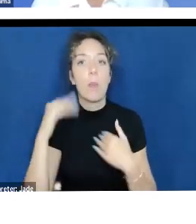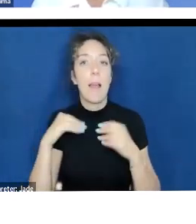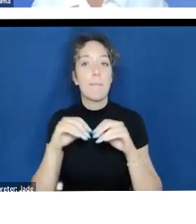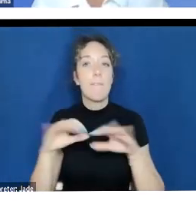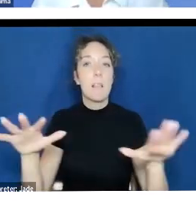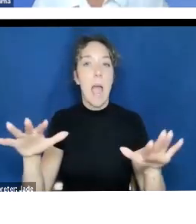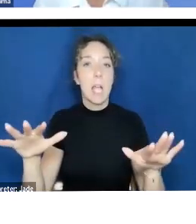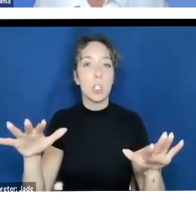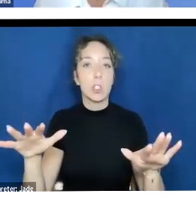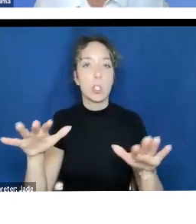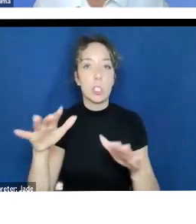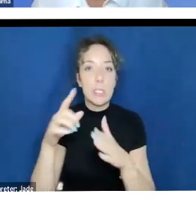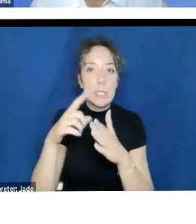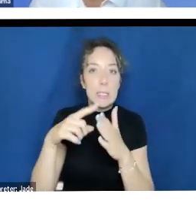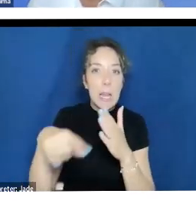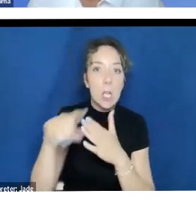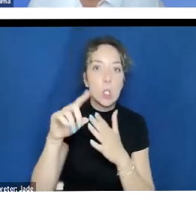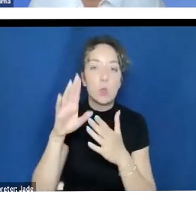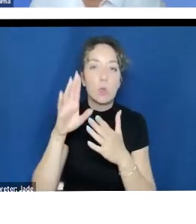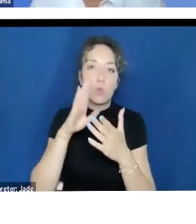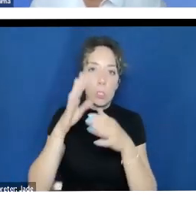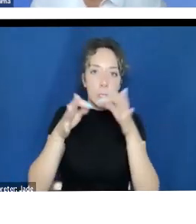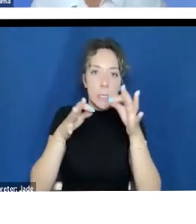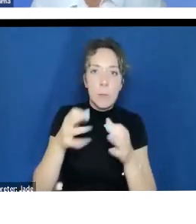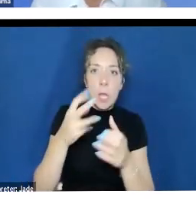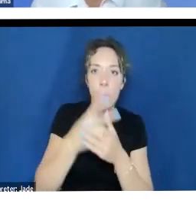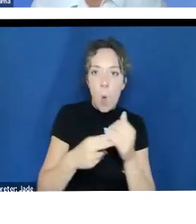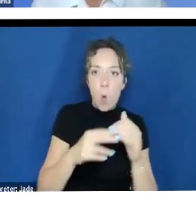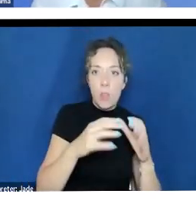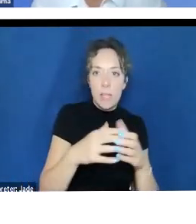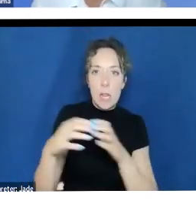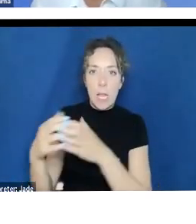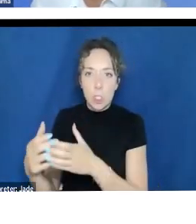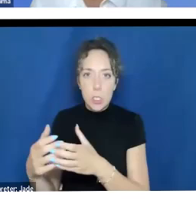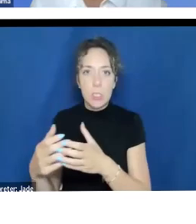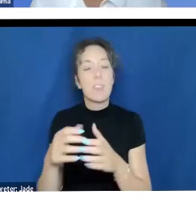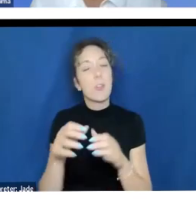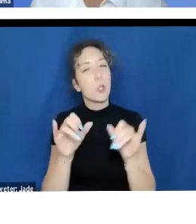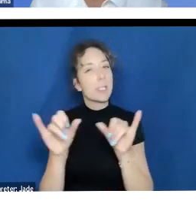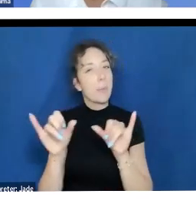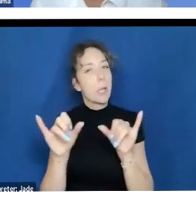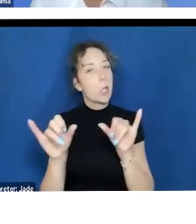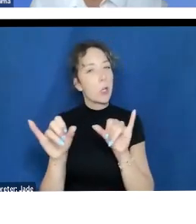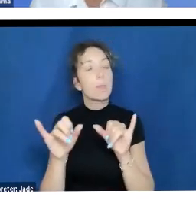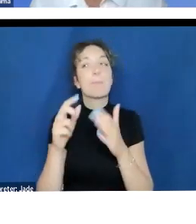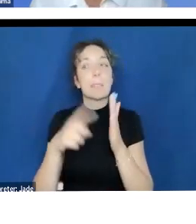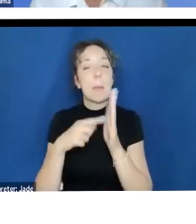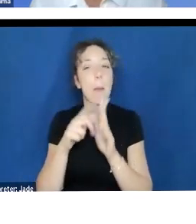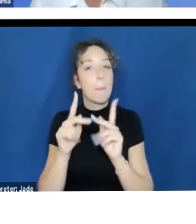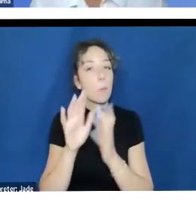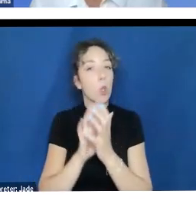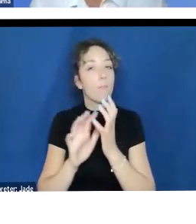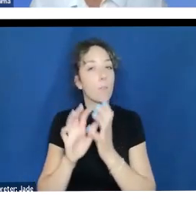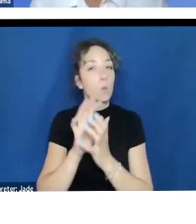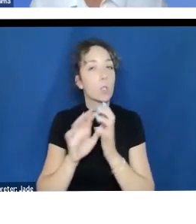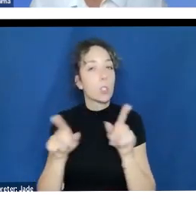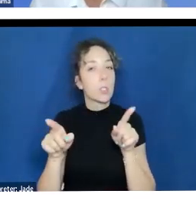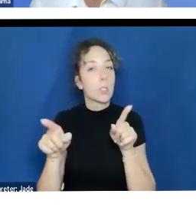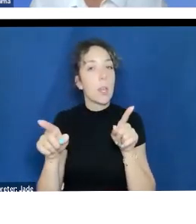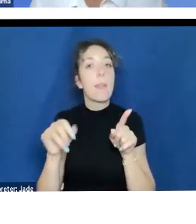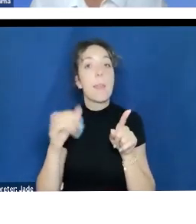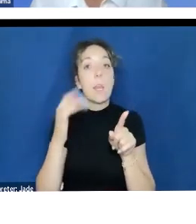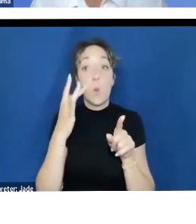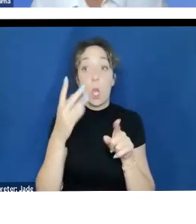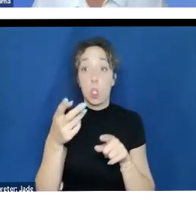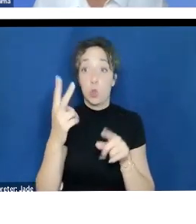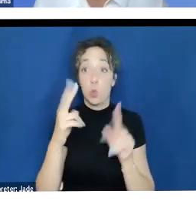collections. Since they're kind of similar in some ways, folks get them really confused. So we're putting both of the topics on